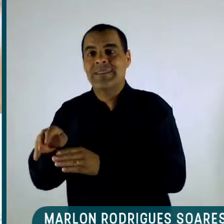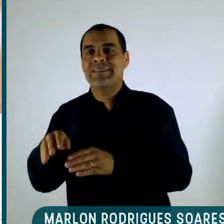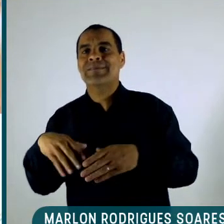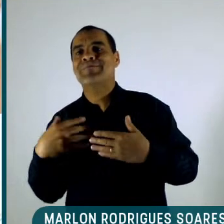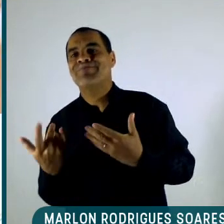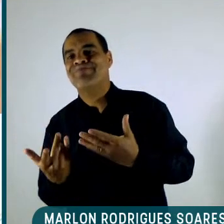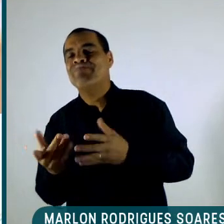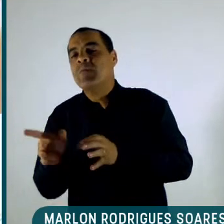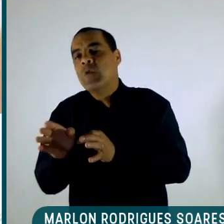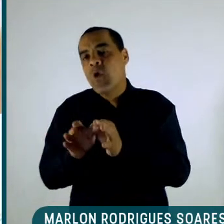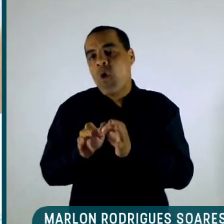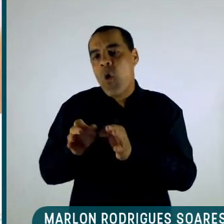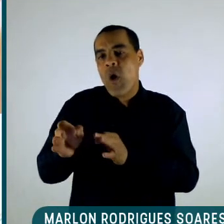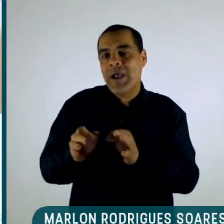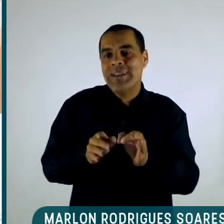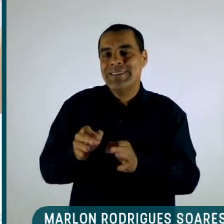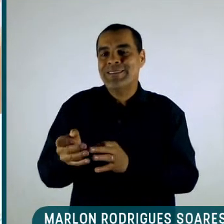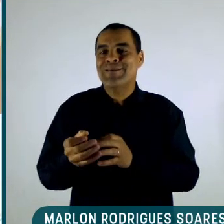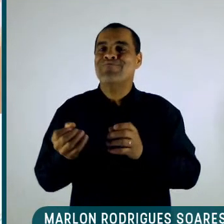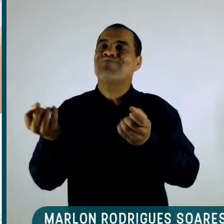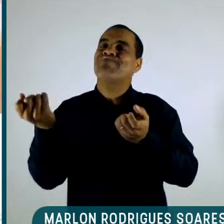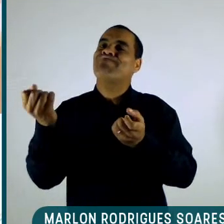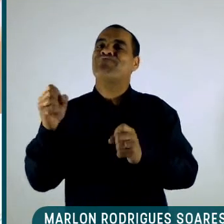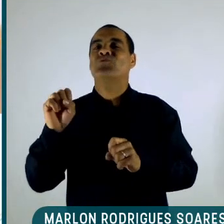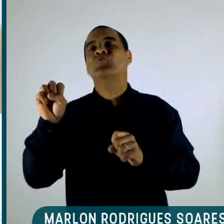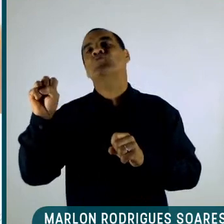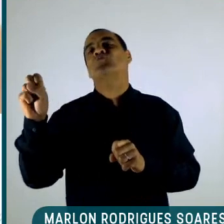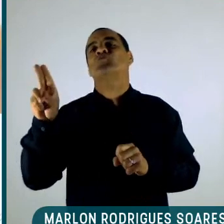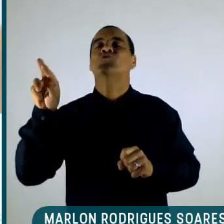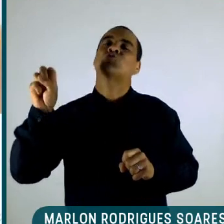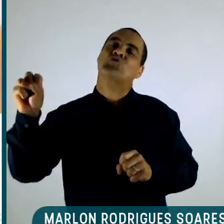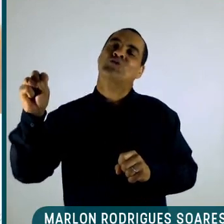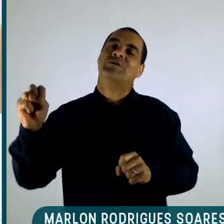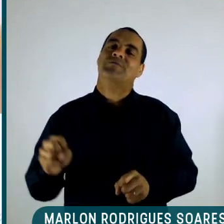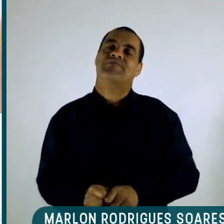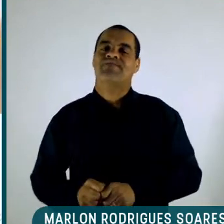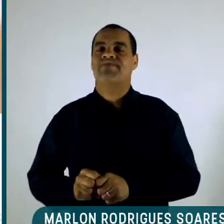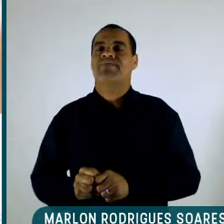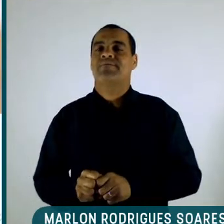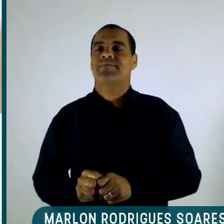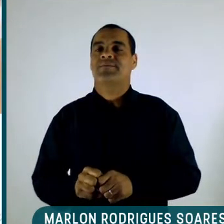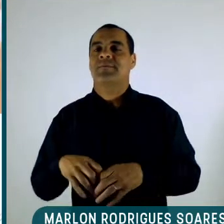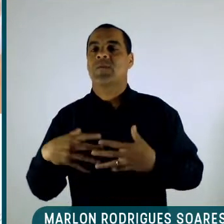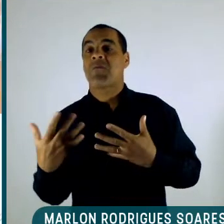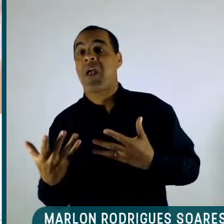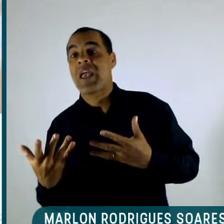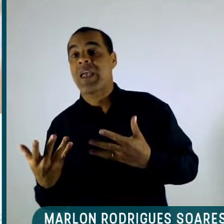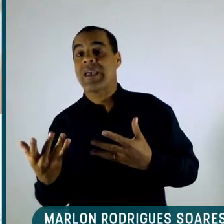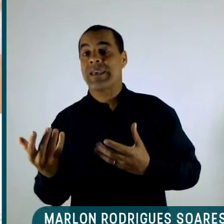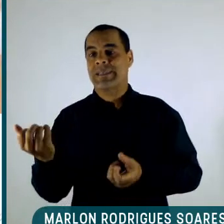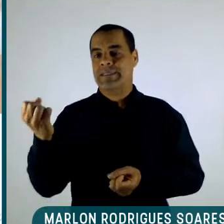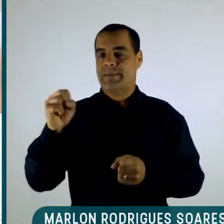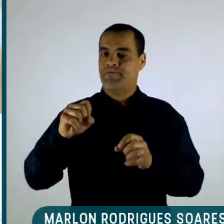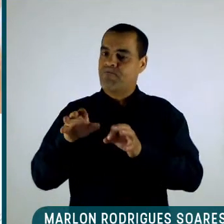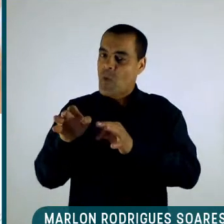we need more guidance. It involves the organization of the national health system, and